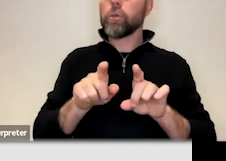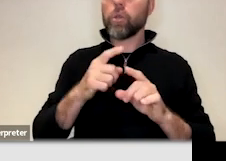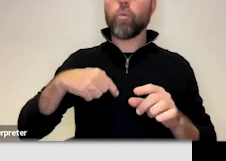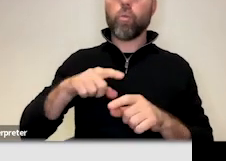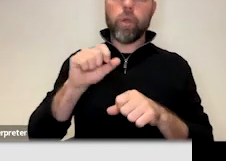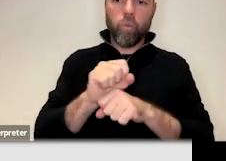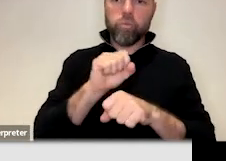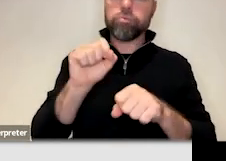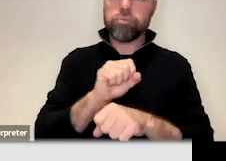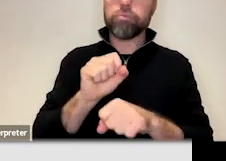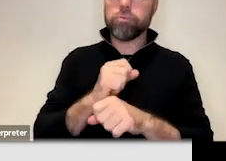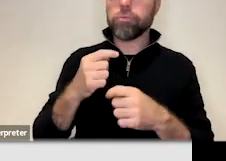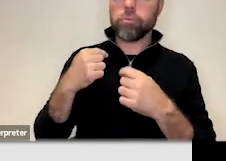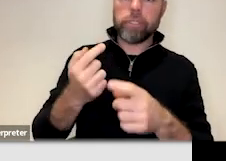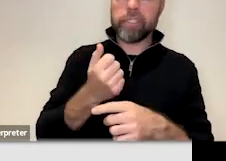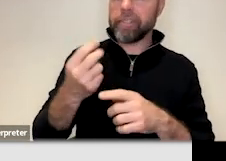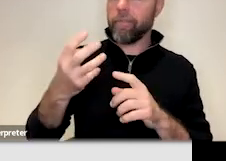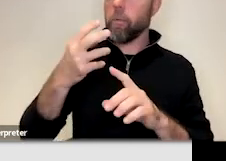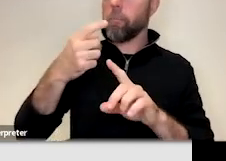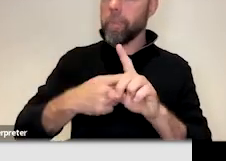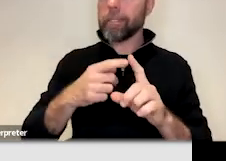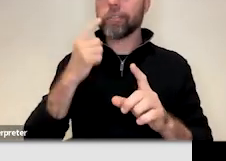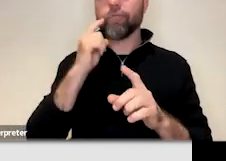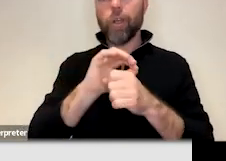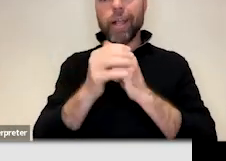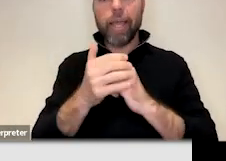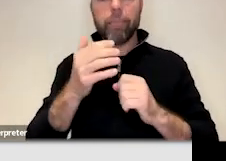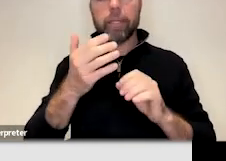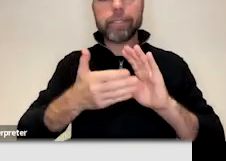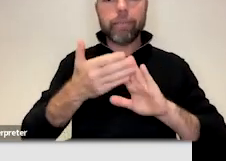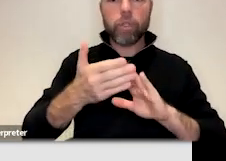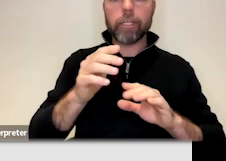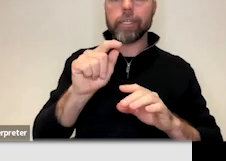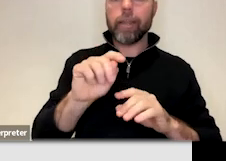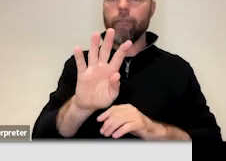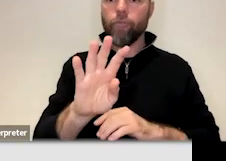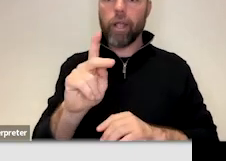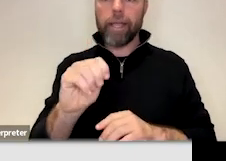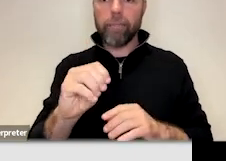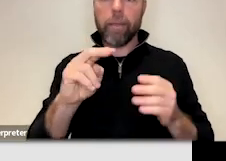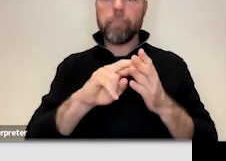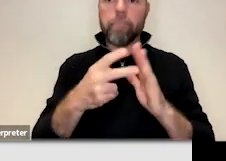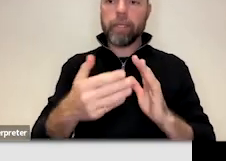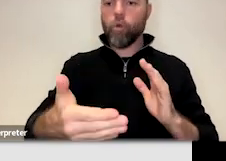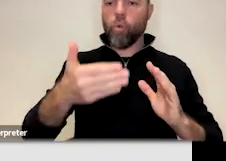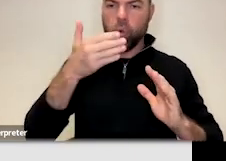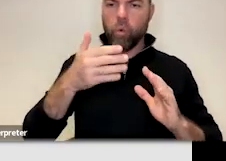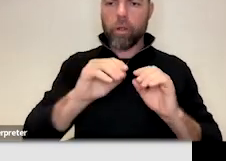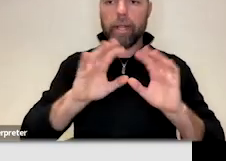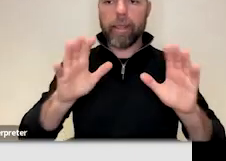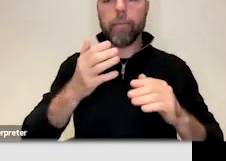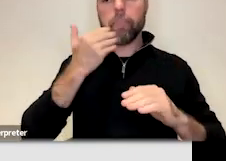working diligently over the last several months on climate simulations at 4 kilometers. So this is much higher resolution than what's currently in